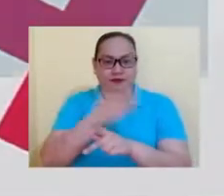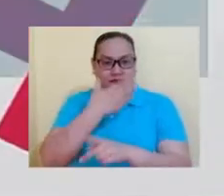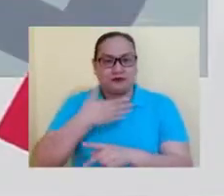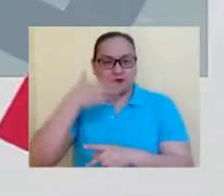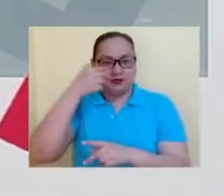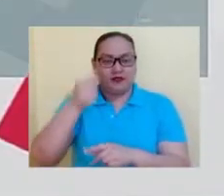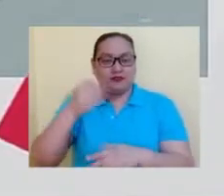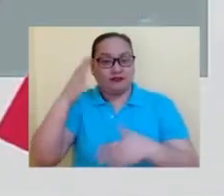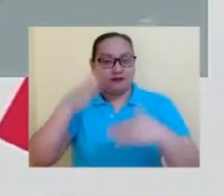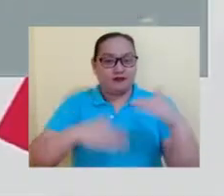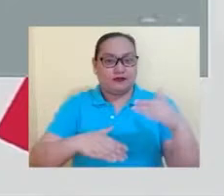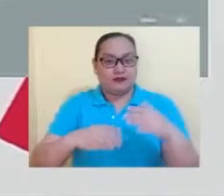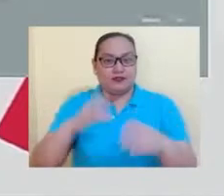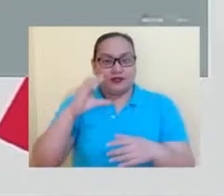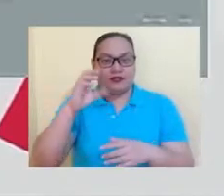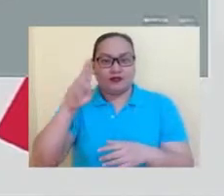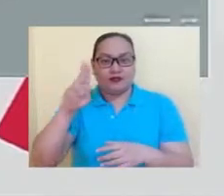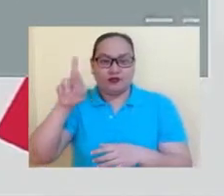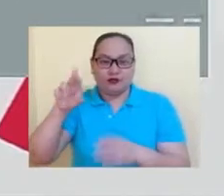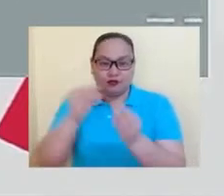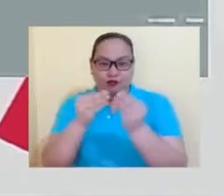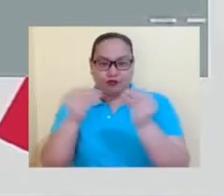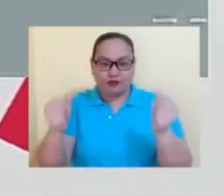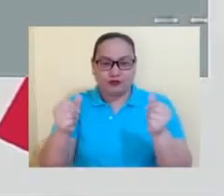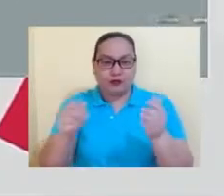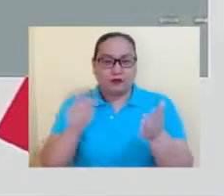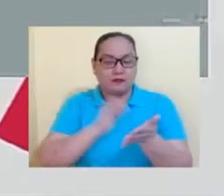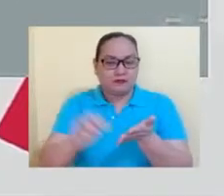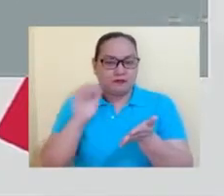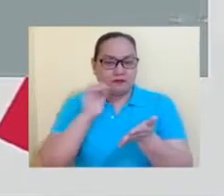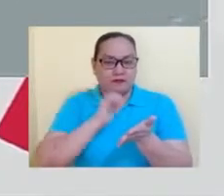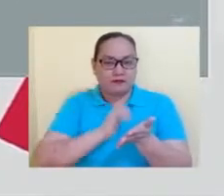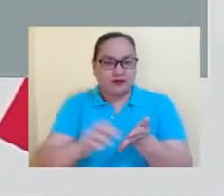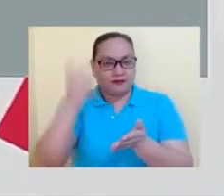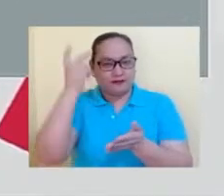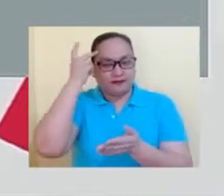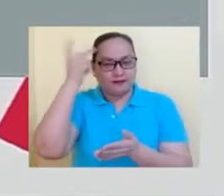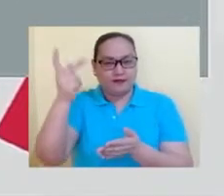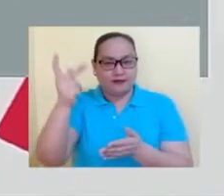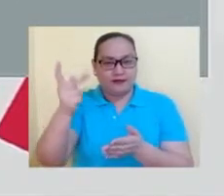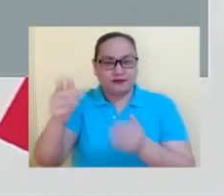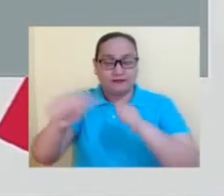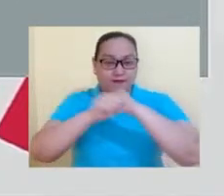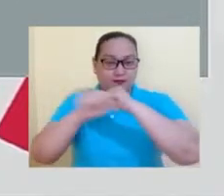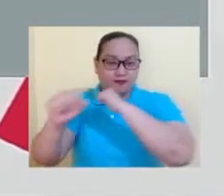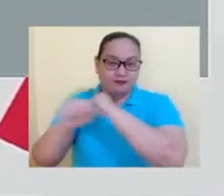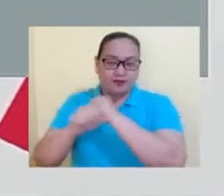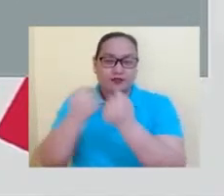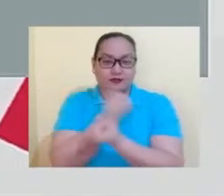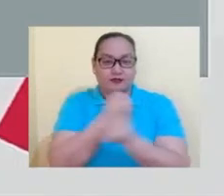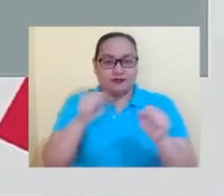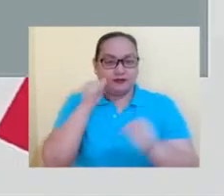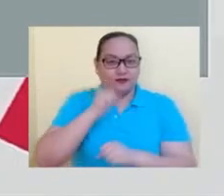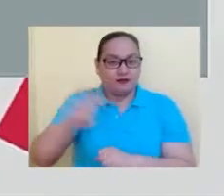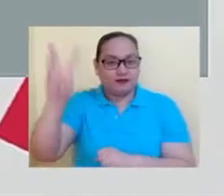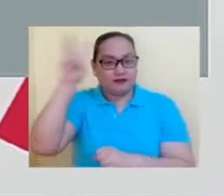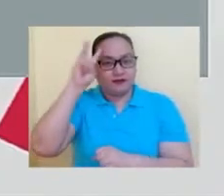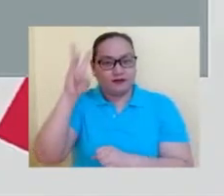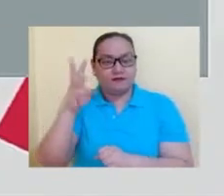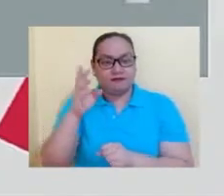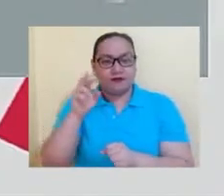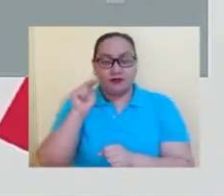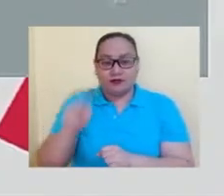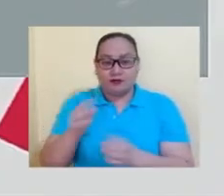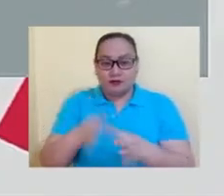Prevention is better than cure. Practicing this principle that advocates safety awareness is essential